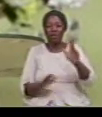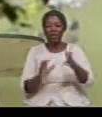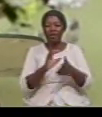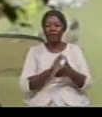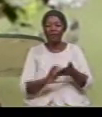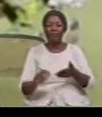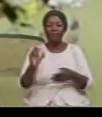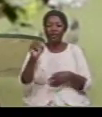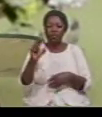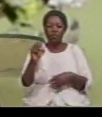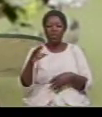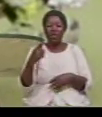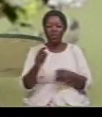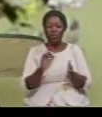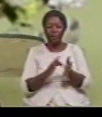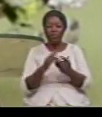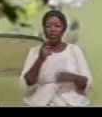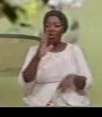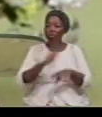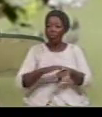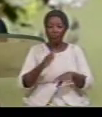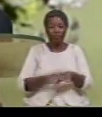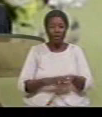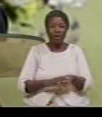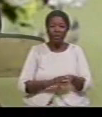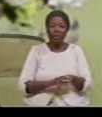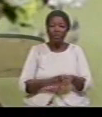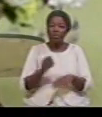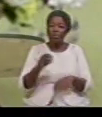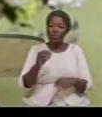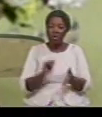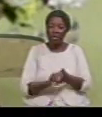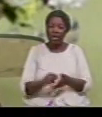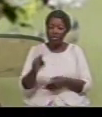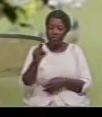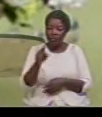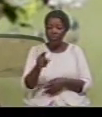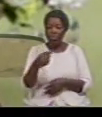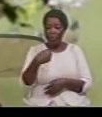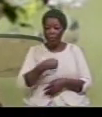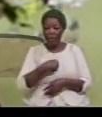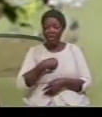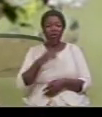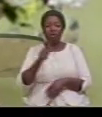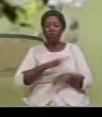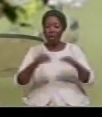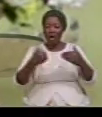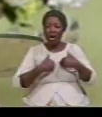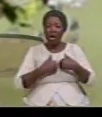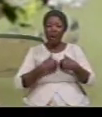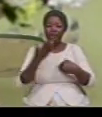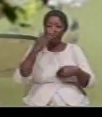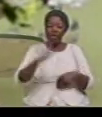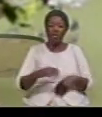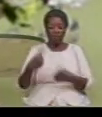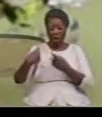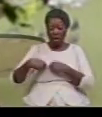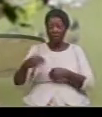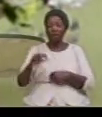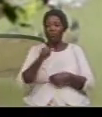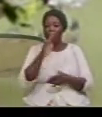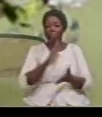12, he said, "Take heed, brethren, lest there be in any of you an evil heart of unbelief